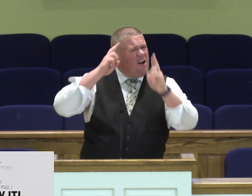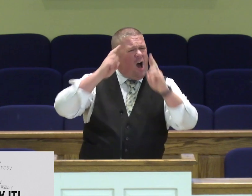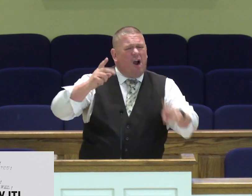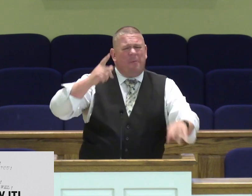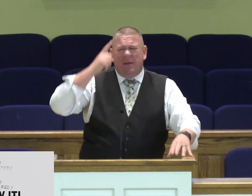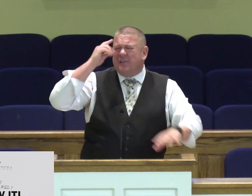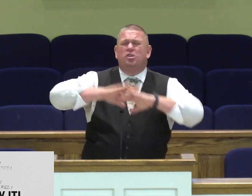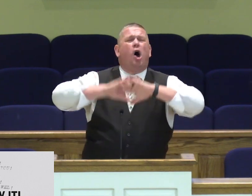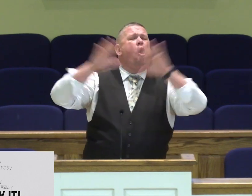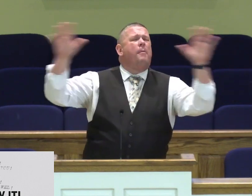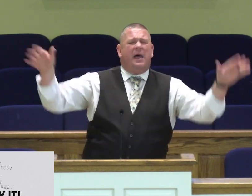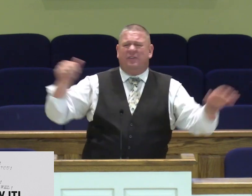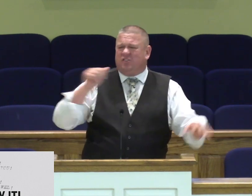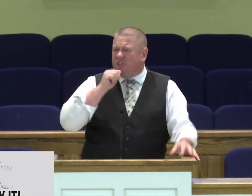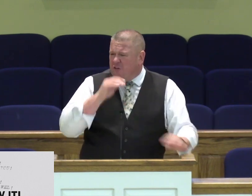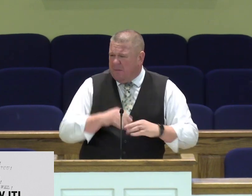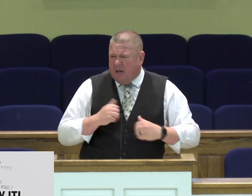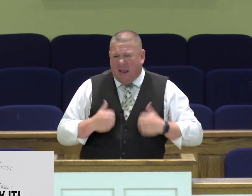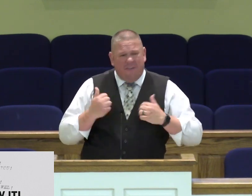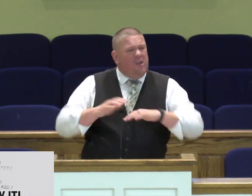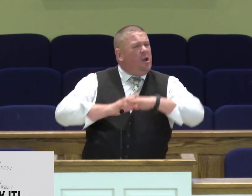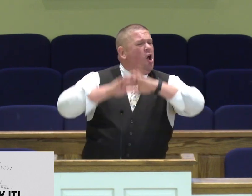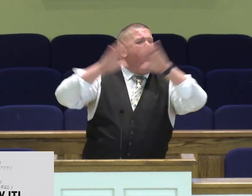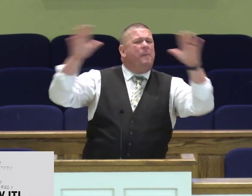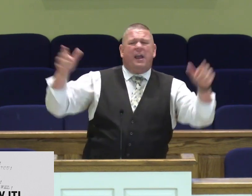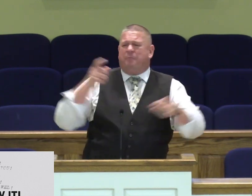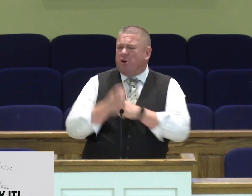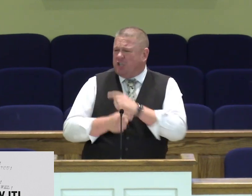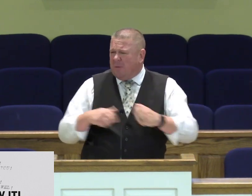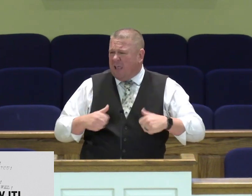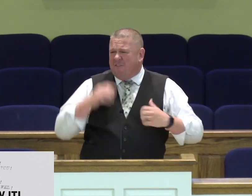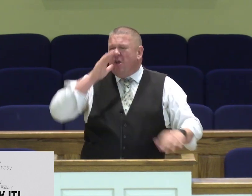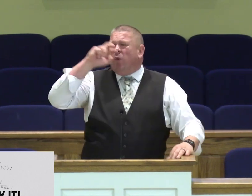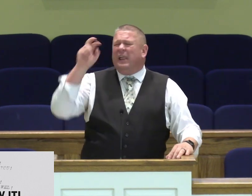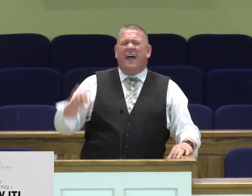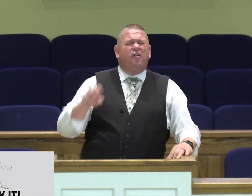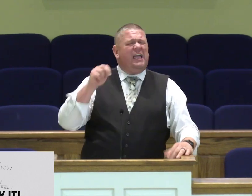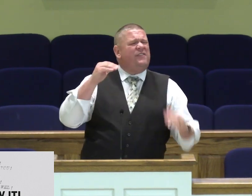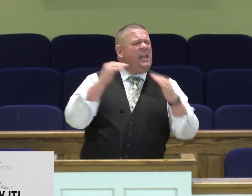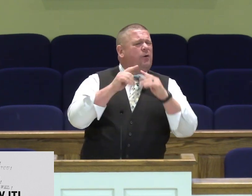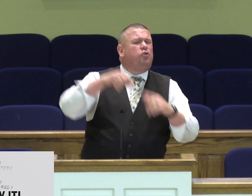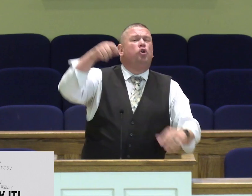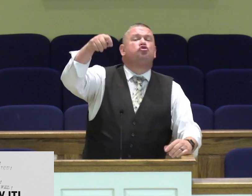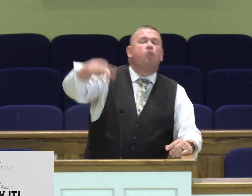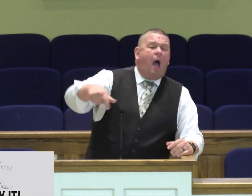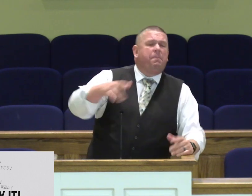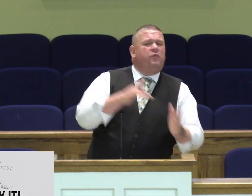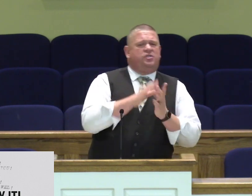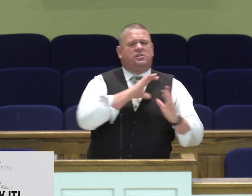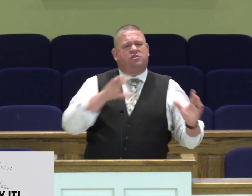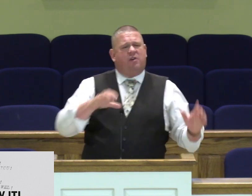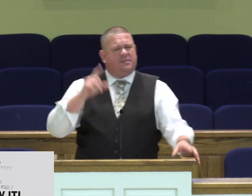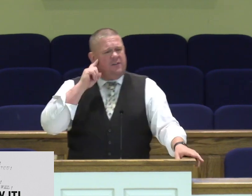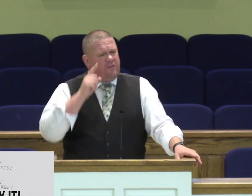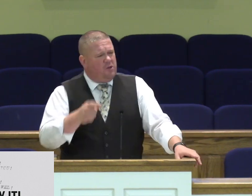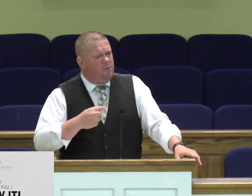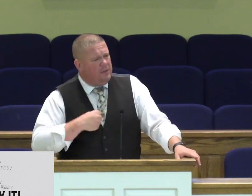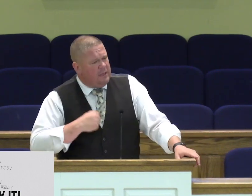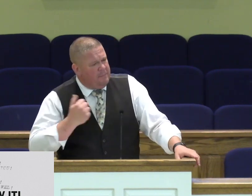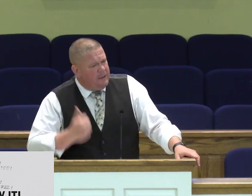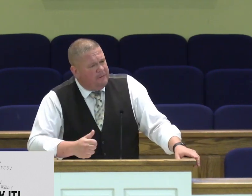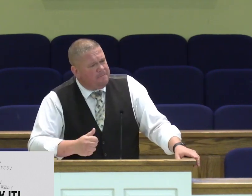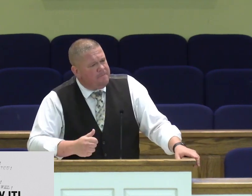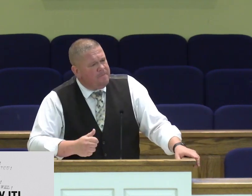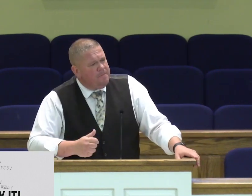and an honor, because no amount of suffering in my life, no amount of persecution in my life will ever even equal to a drop of what Jesus Christ did for you and